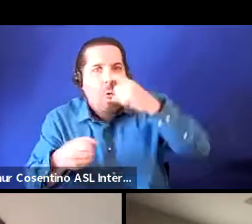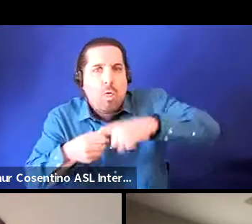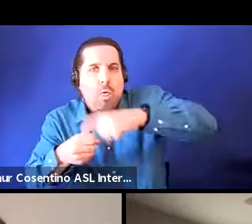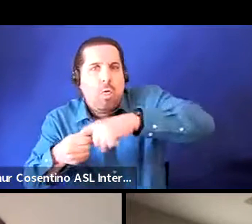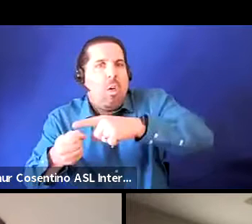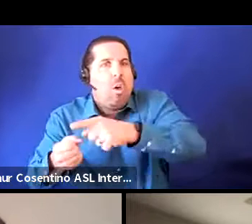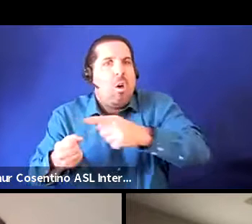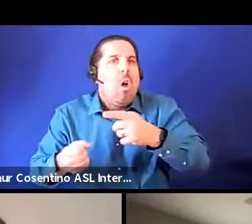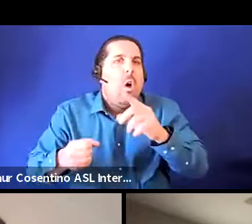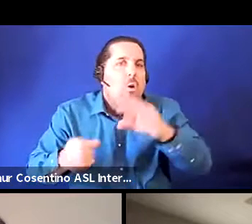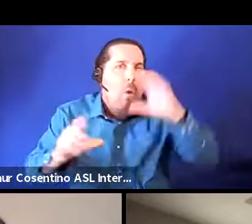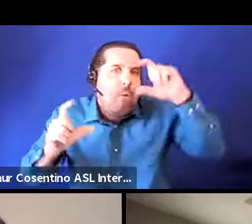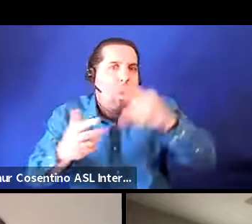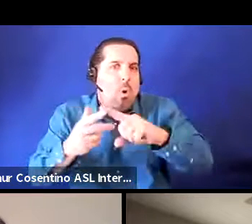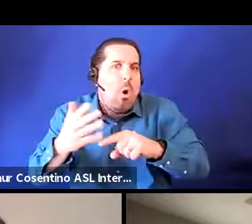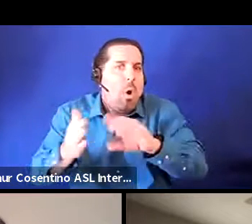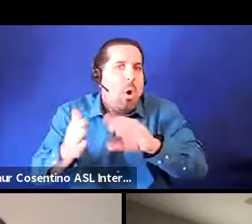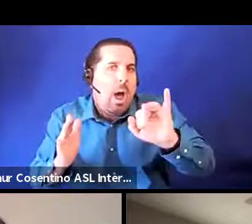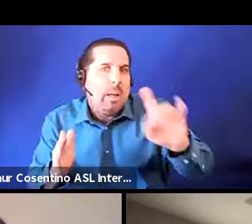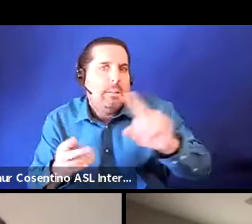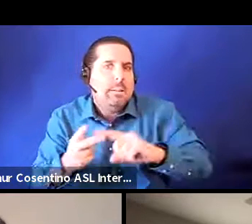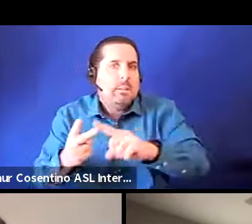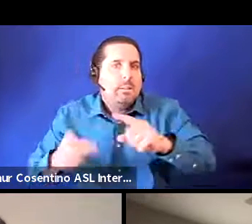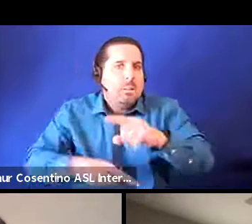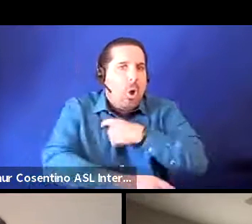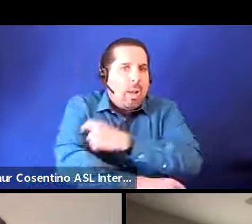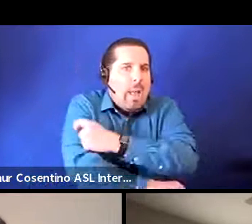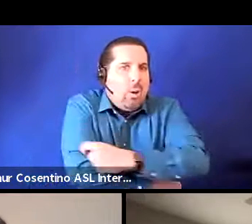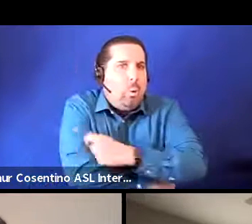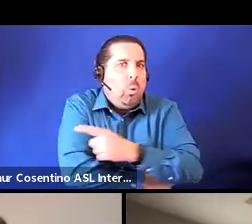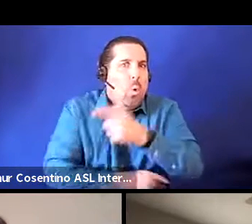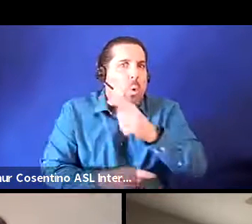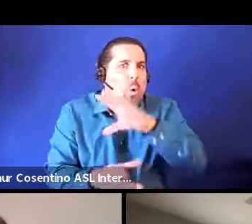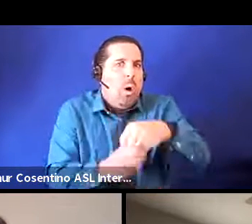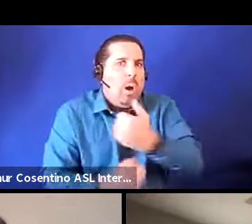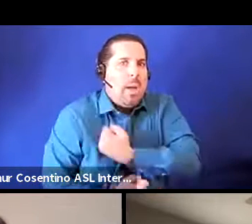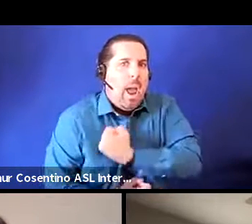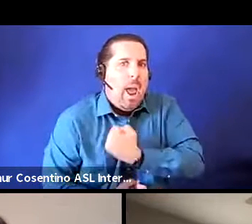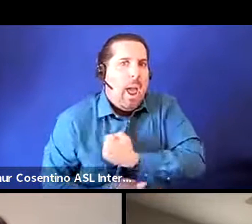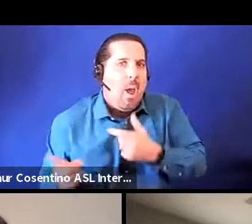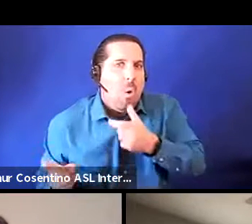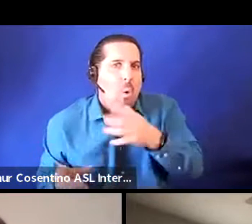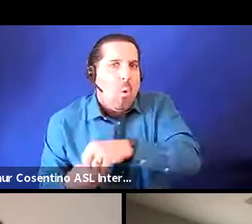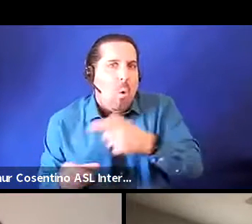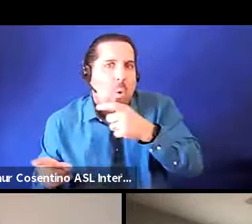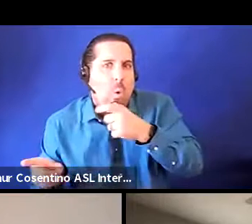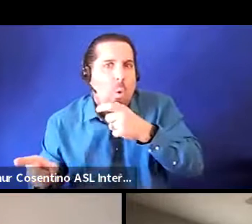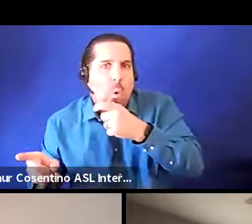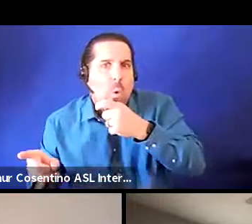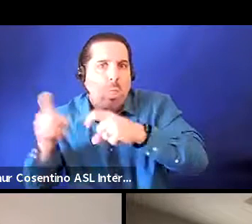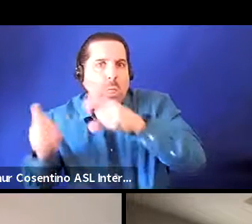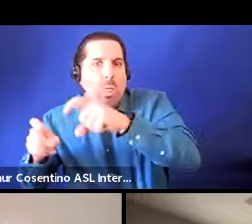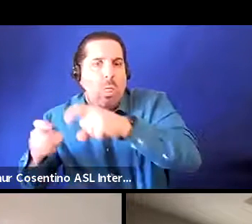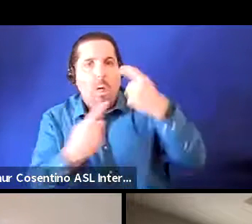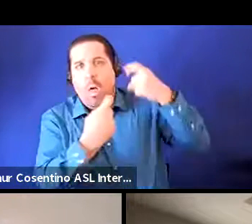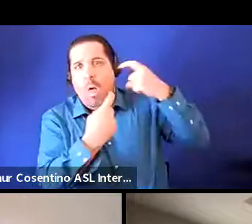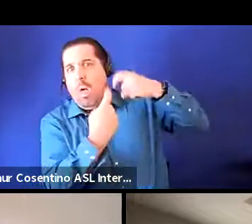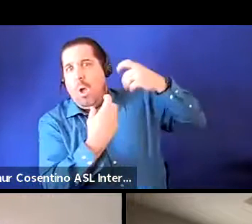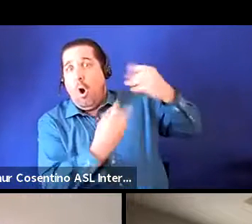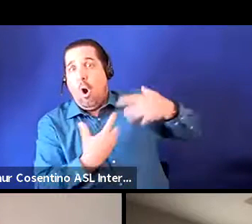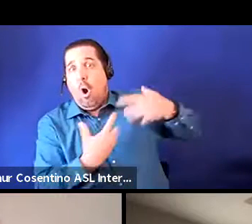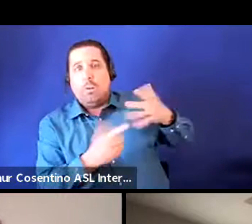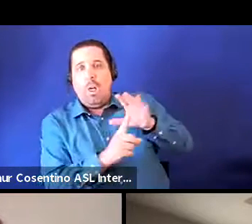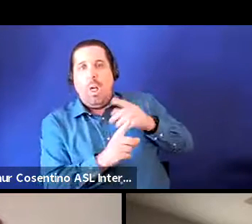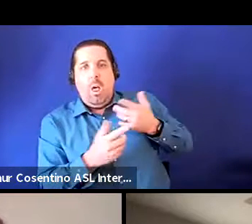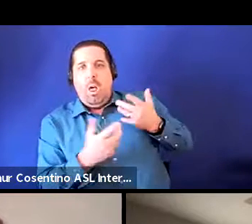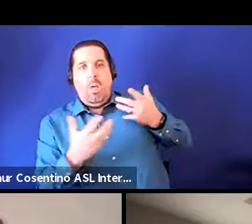shirts. Let me see your tattoos. Like, who do you run with? Kind of that harassment was all I had. And, from that really pushes folks away. And